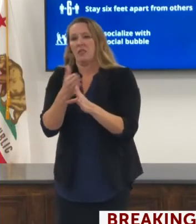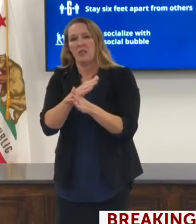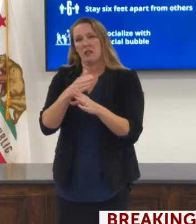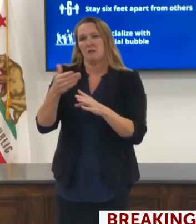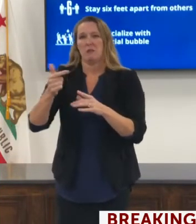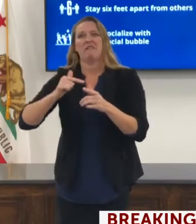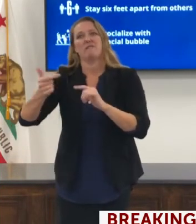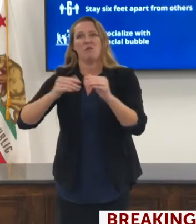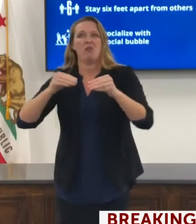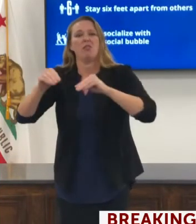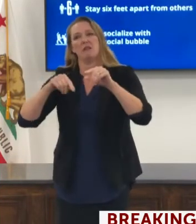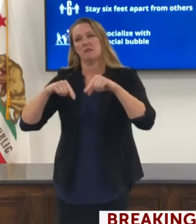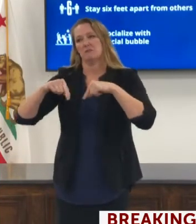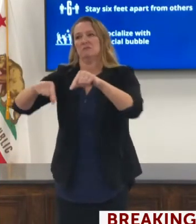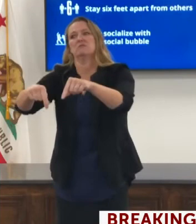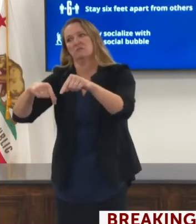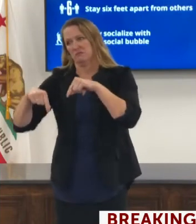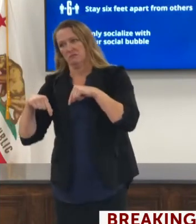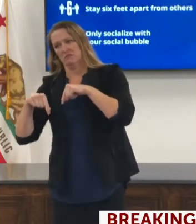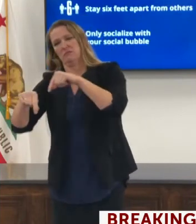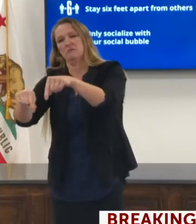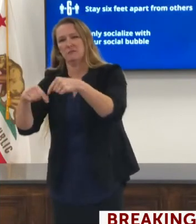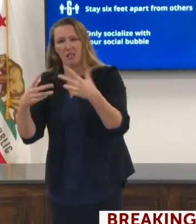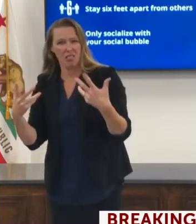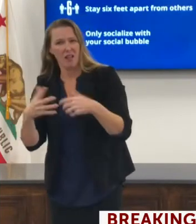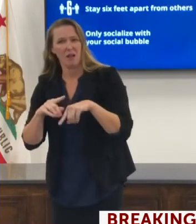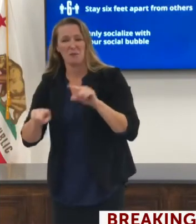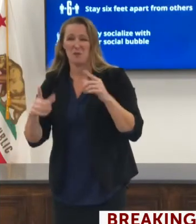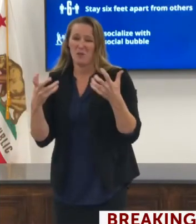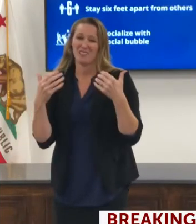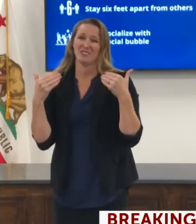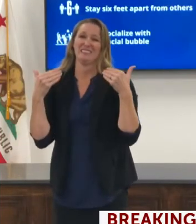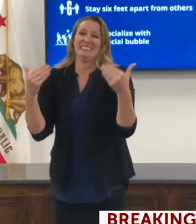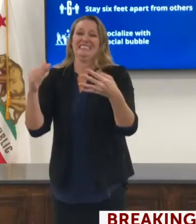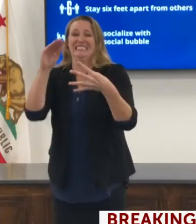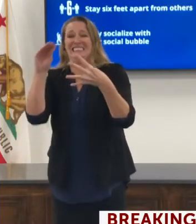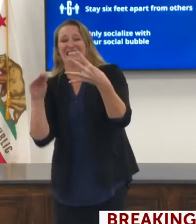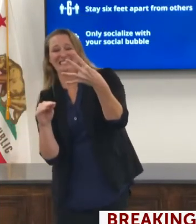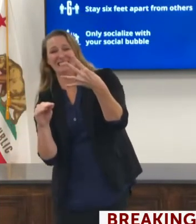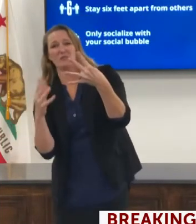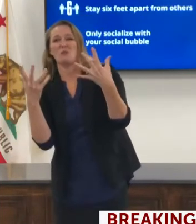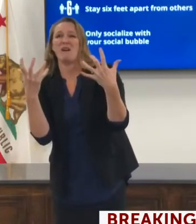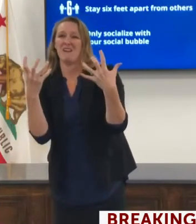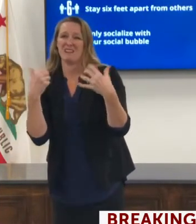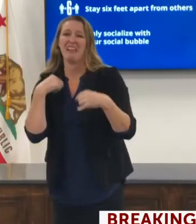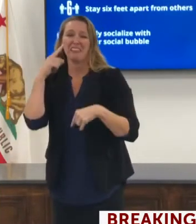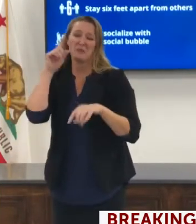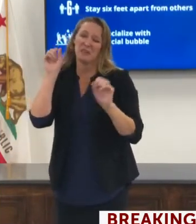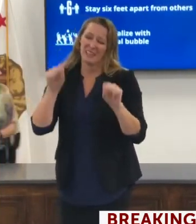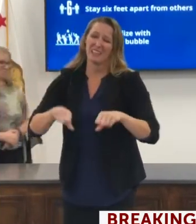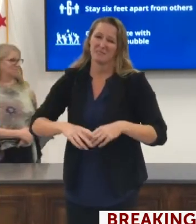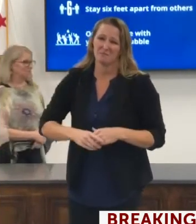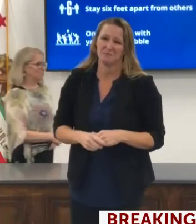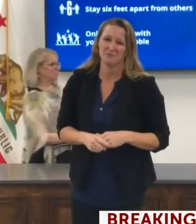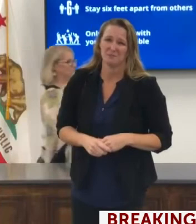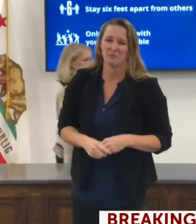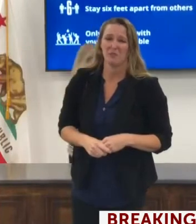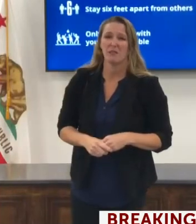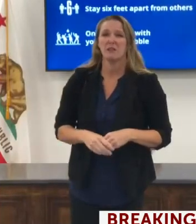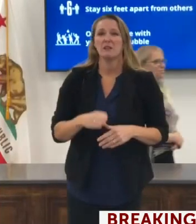would like to just be moving forward. I do think it's possible. And Dr. Brush, I do have a question for you, a separate